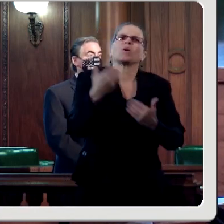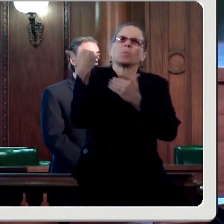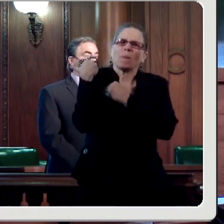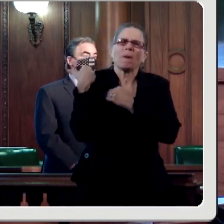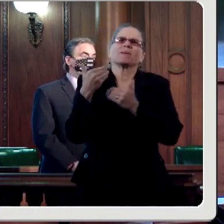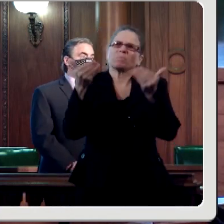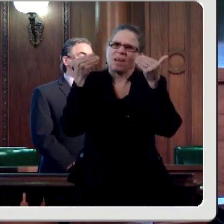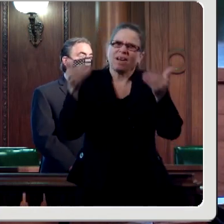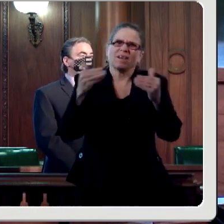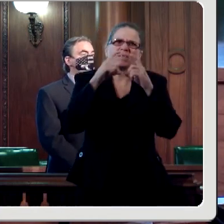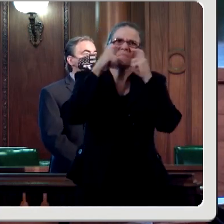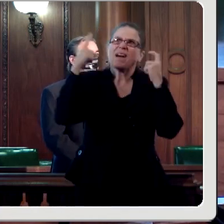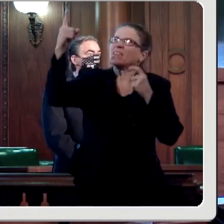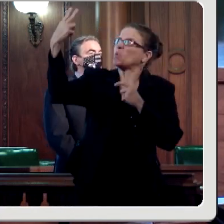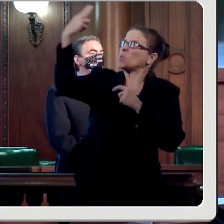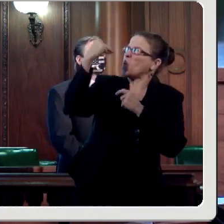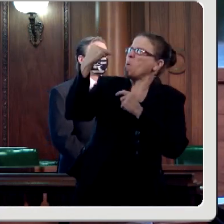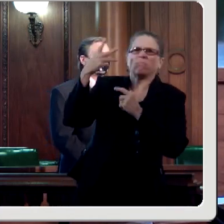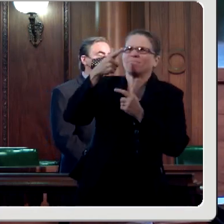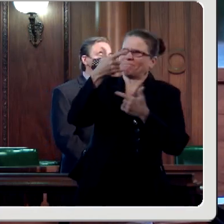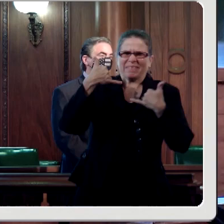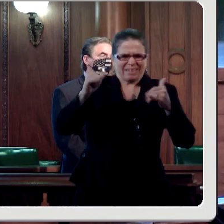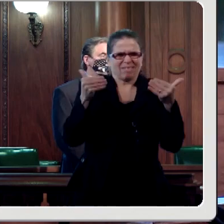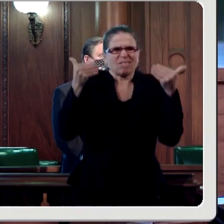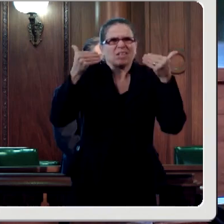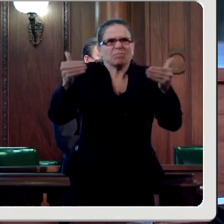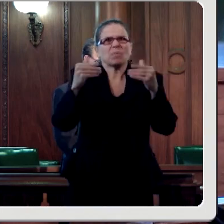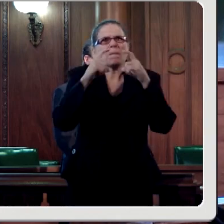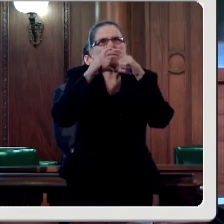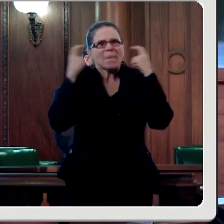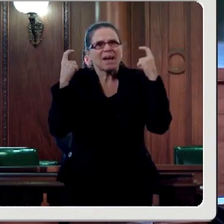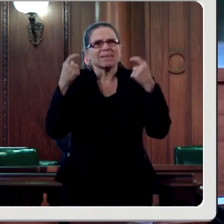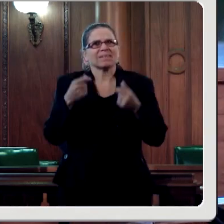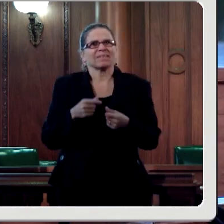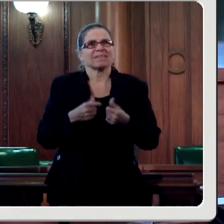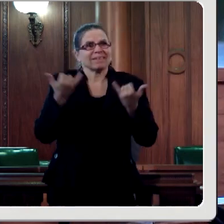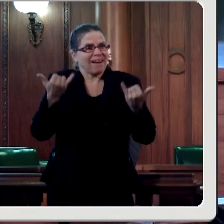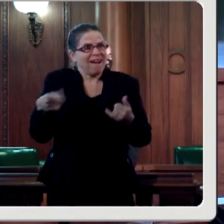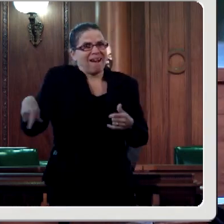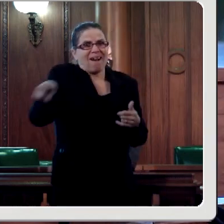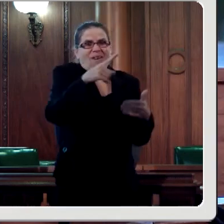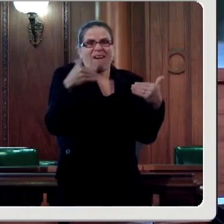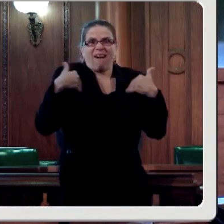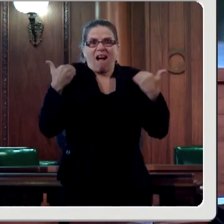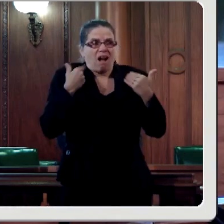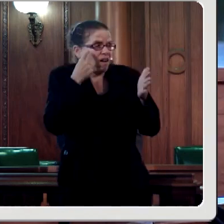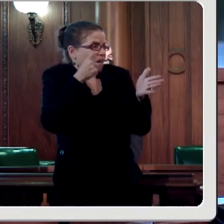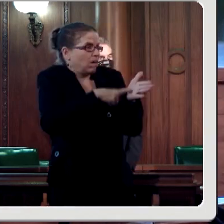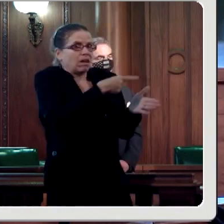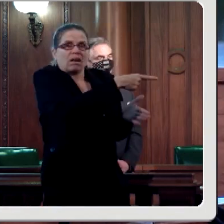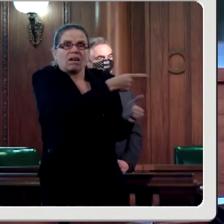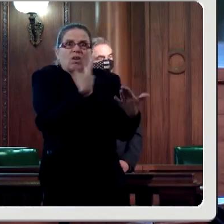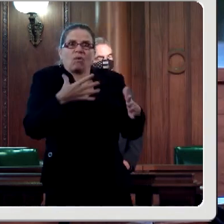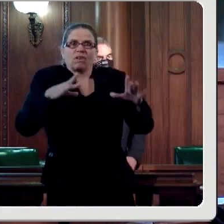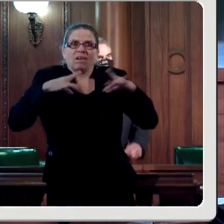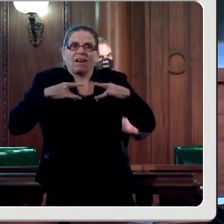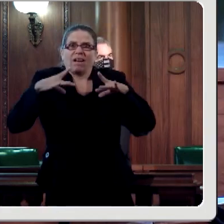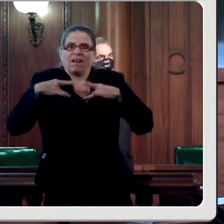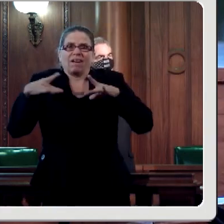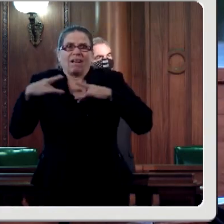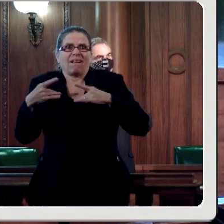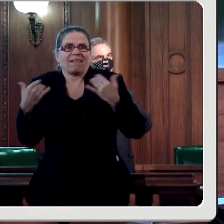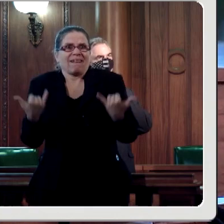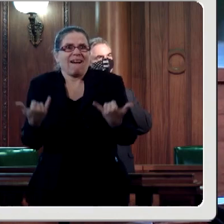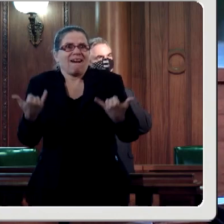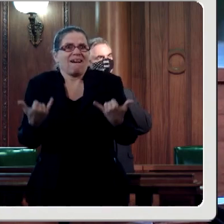told you around the young people who are becoming infected. Dr. Hessler talked about it, but if you live in